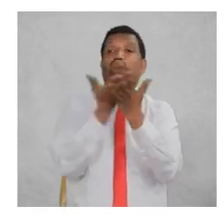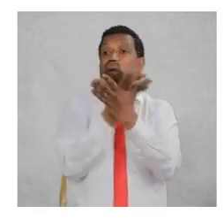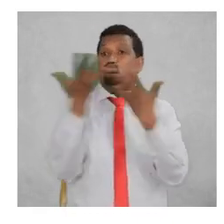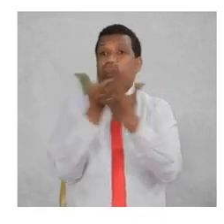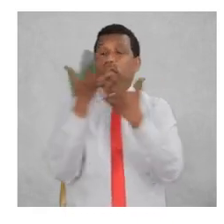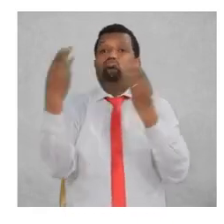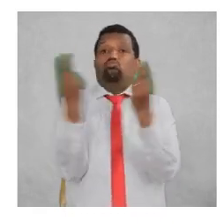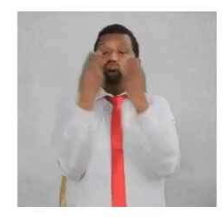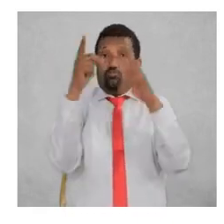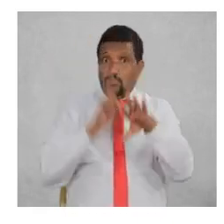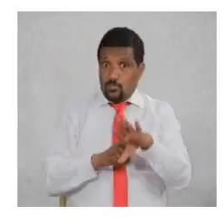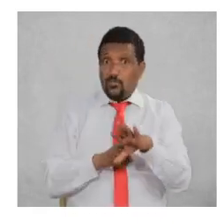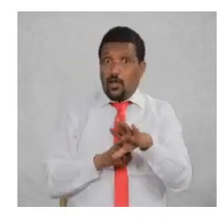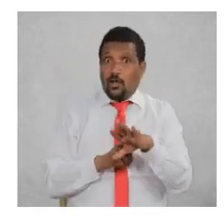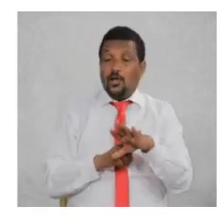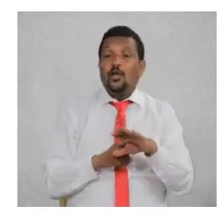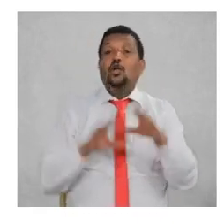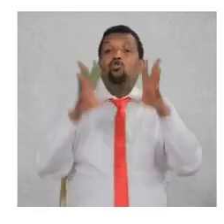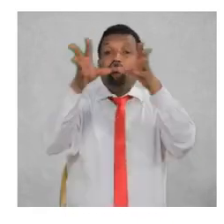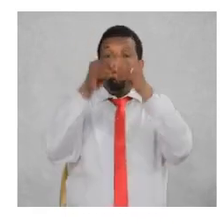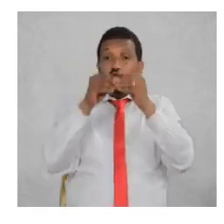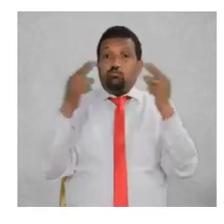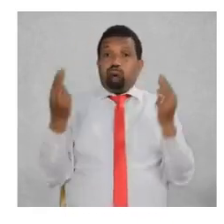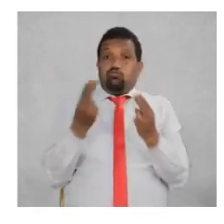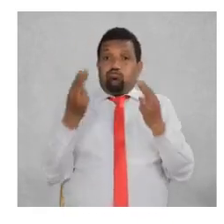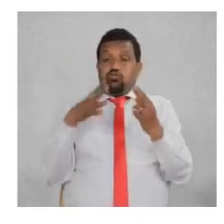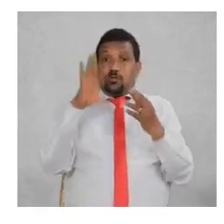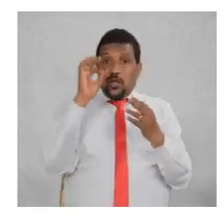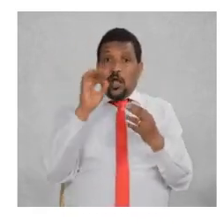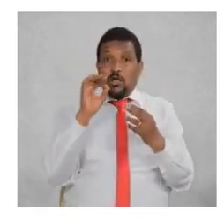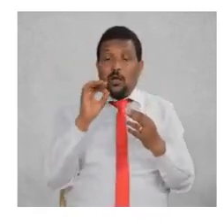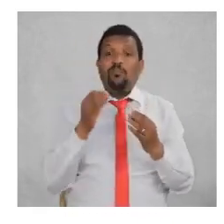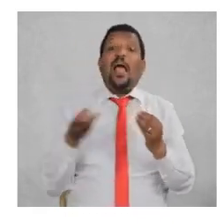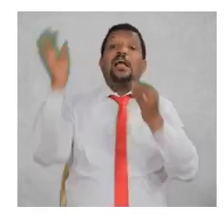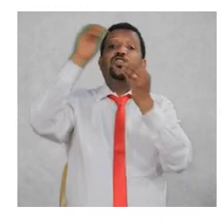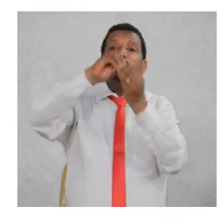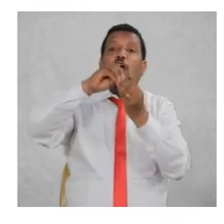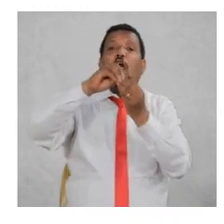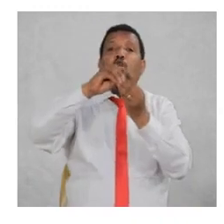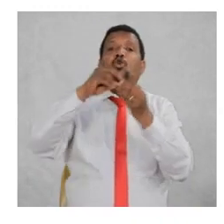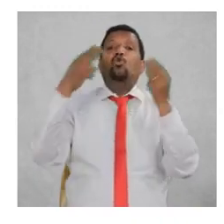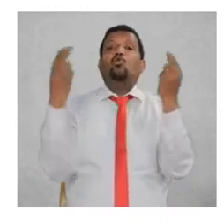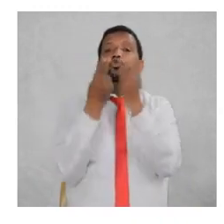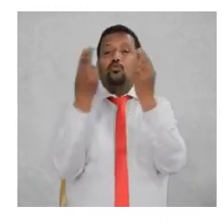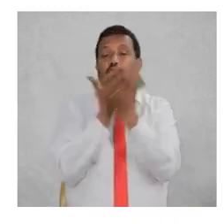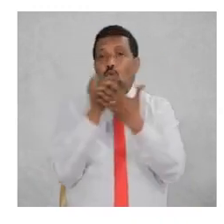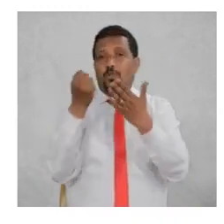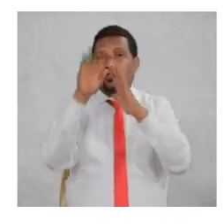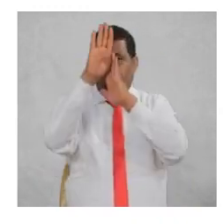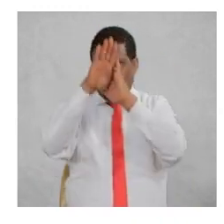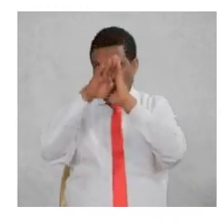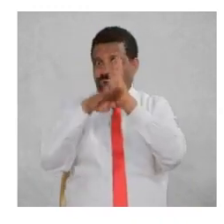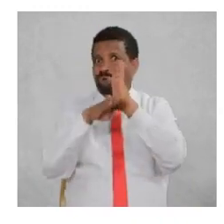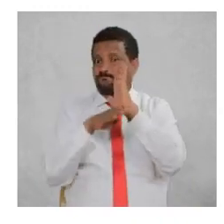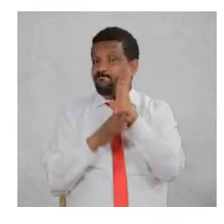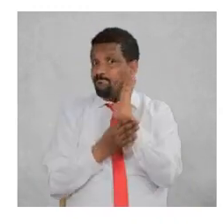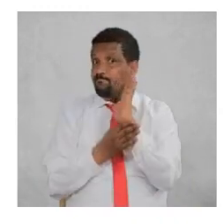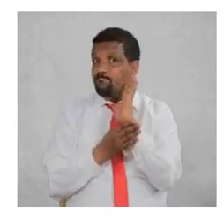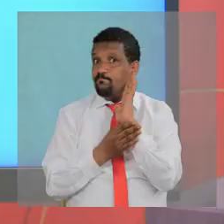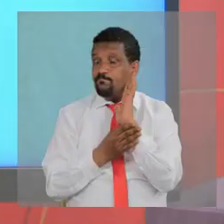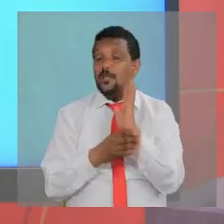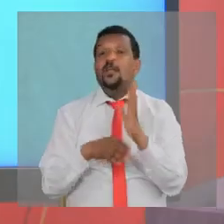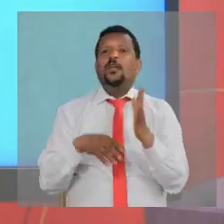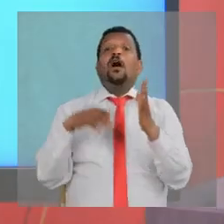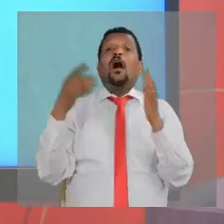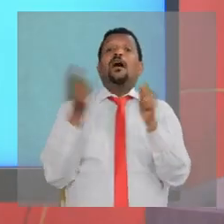commodity over a period, then the total utility that we get from additional consumption of a commodity will decline. If